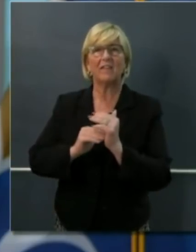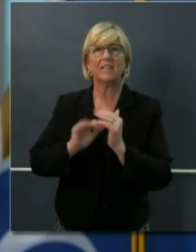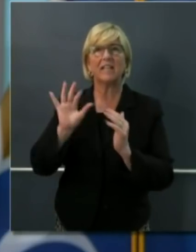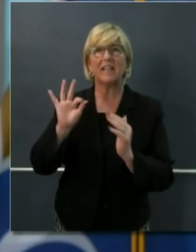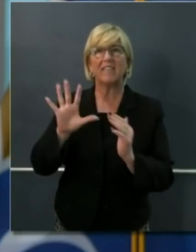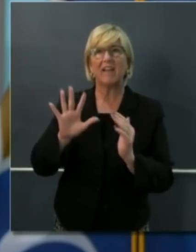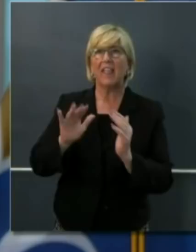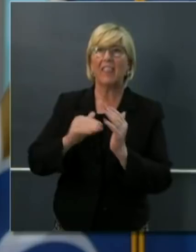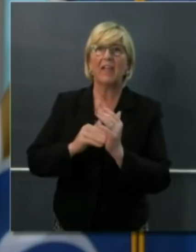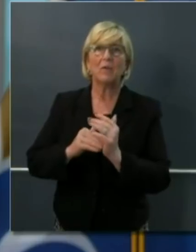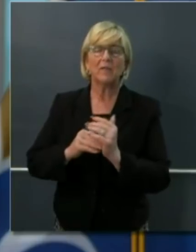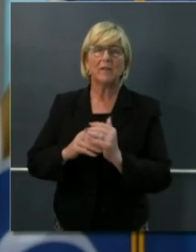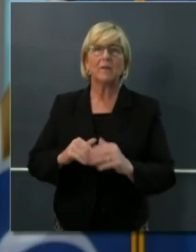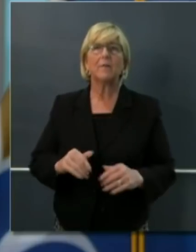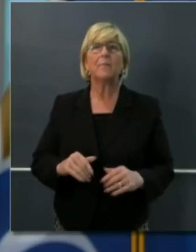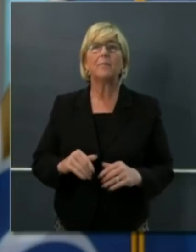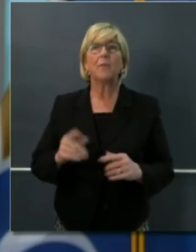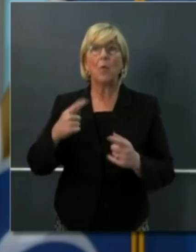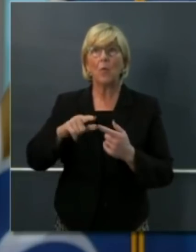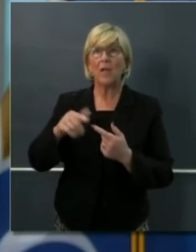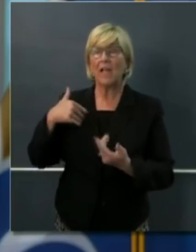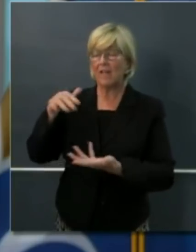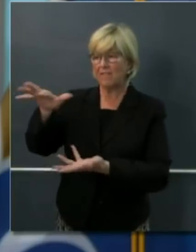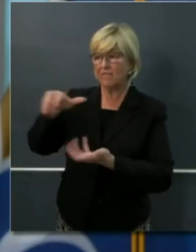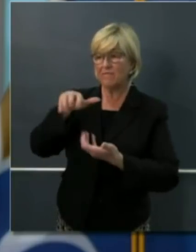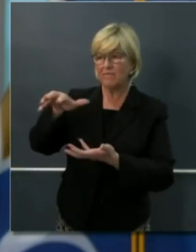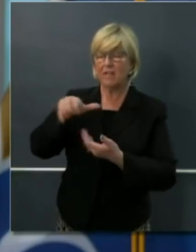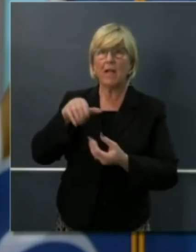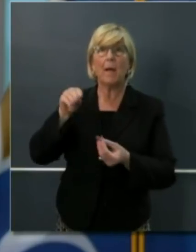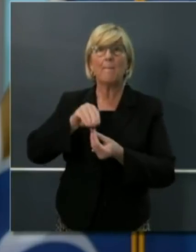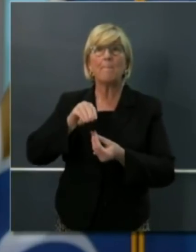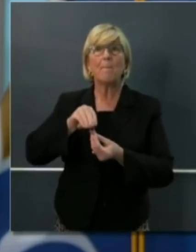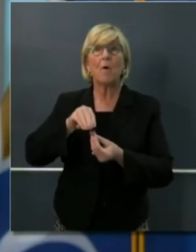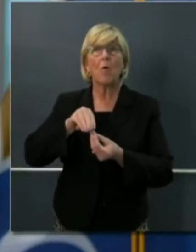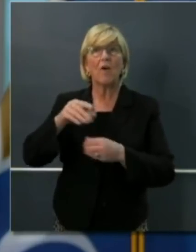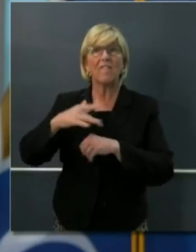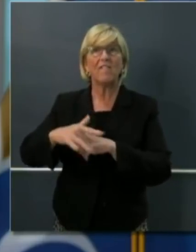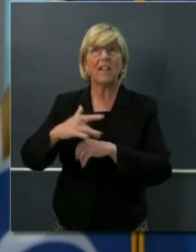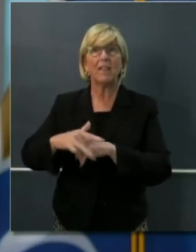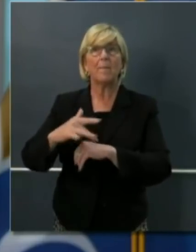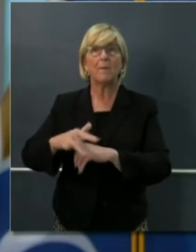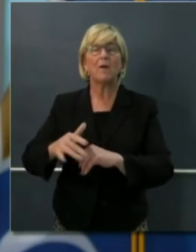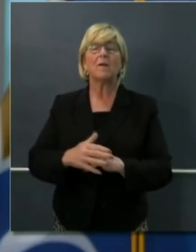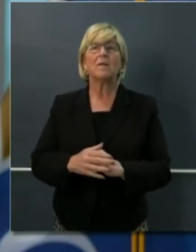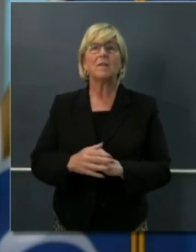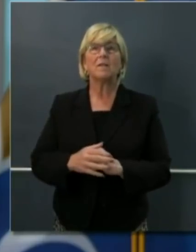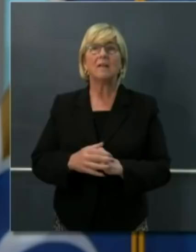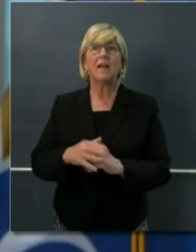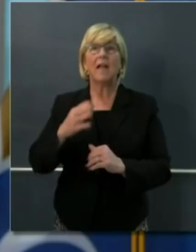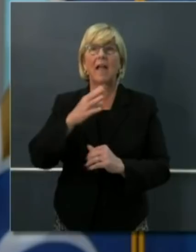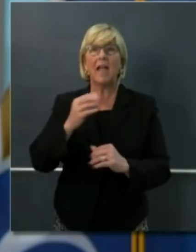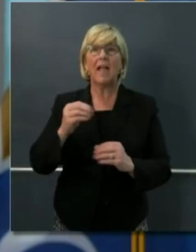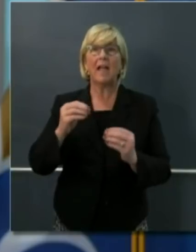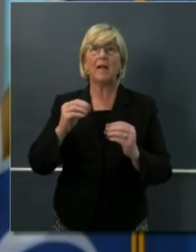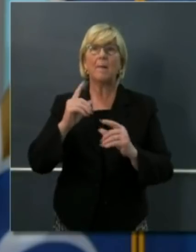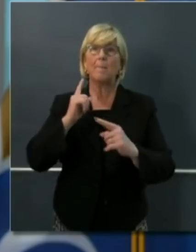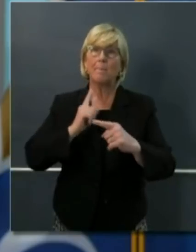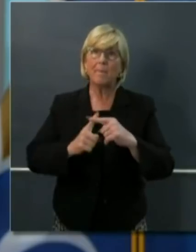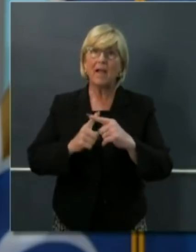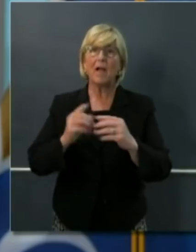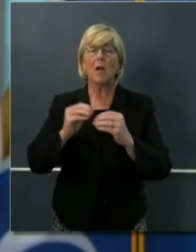supplies are coming in, when more equipment will avail themselves, and when more sites